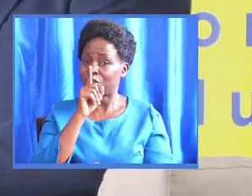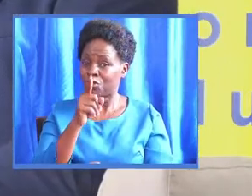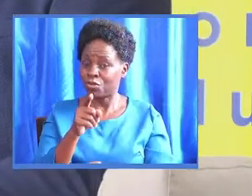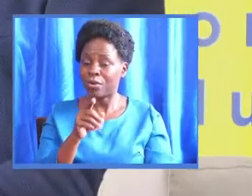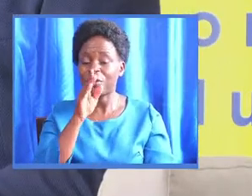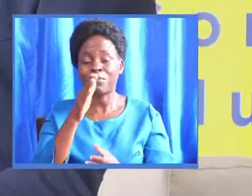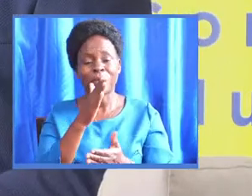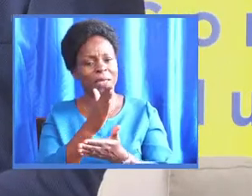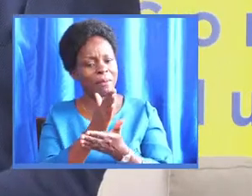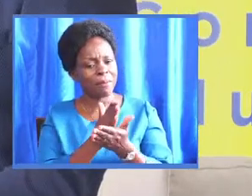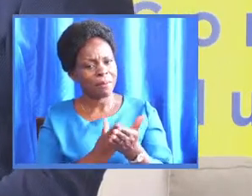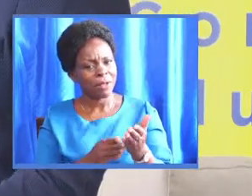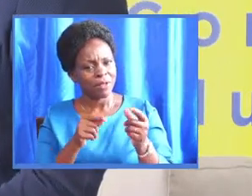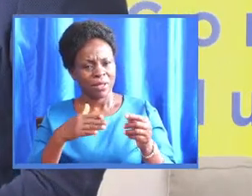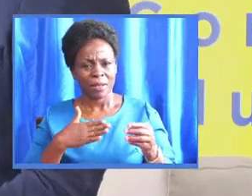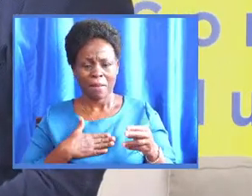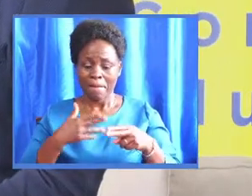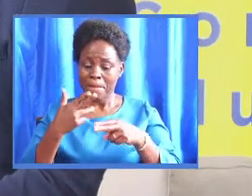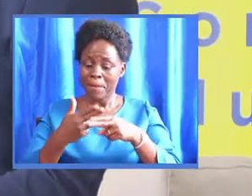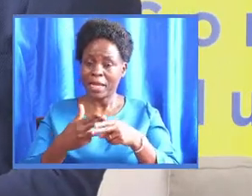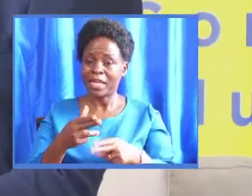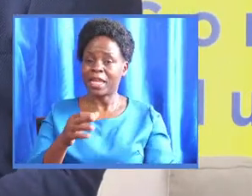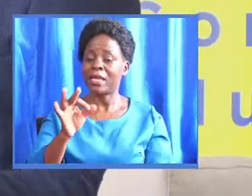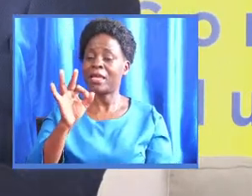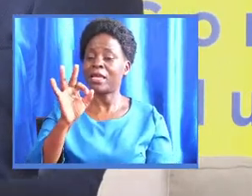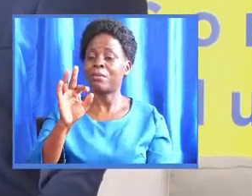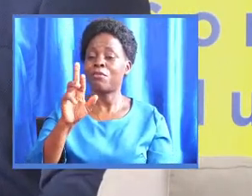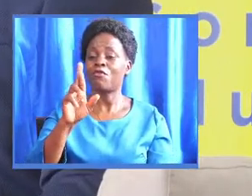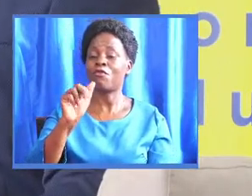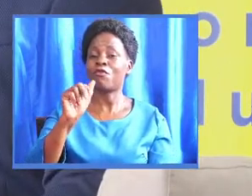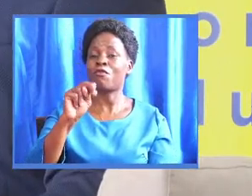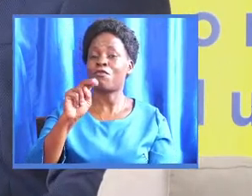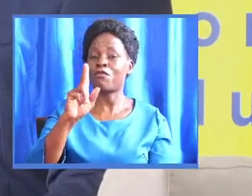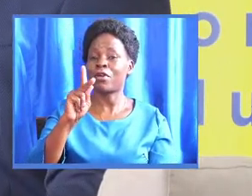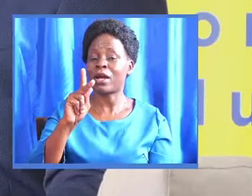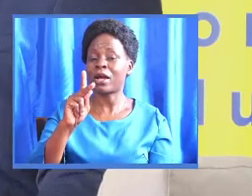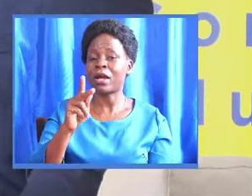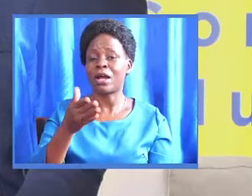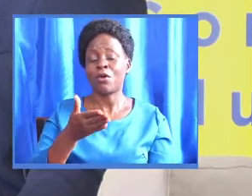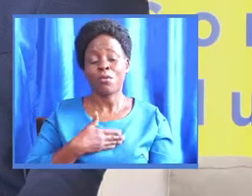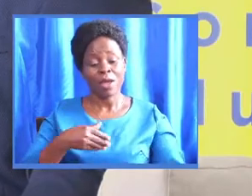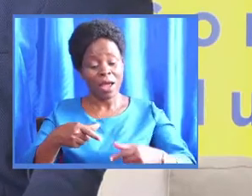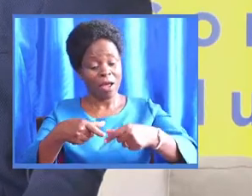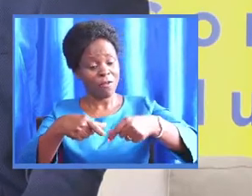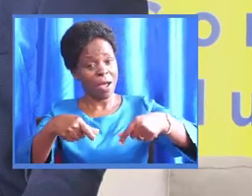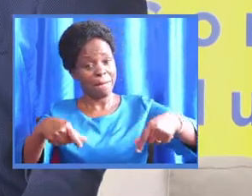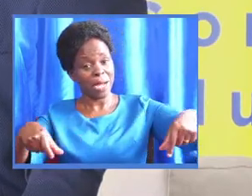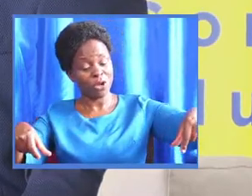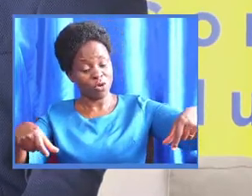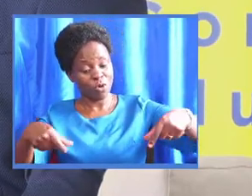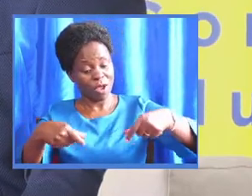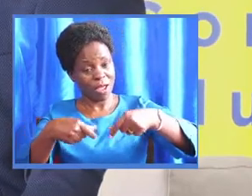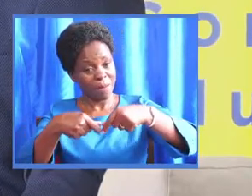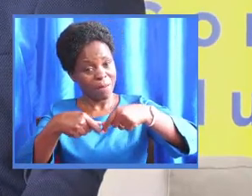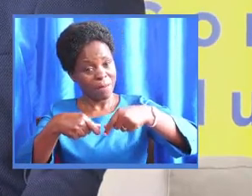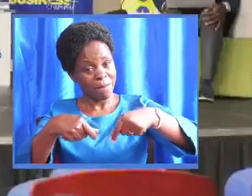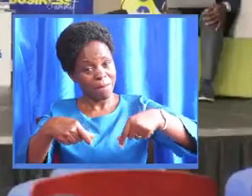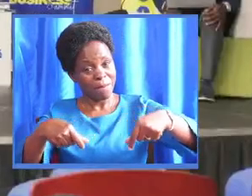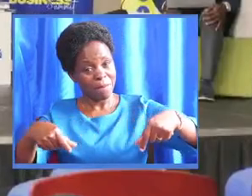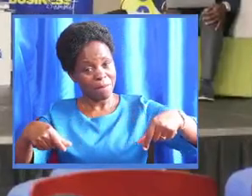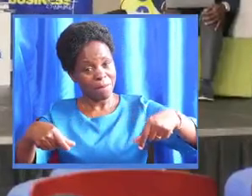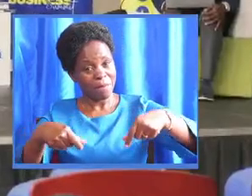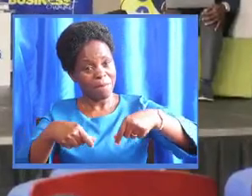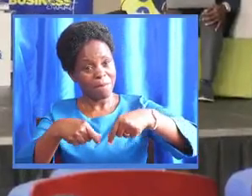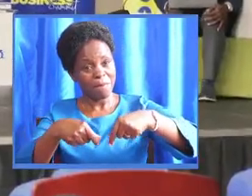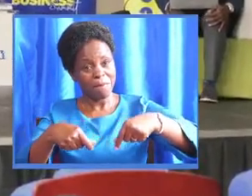part of it. My name is Frank Walisimbi. We have a panel that the